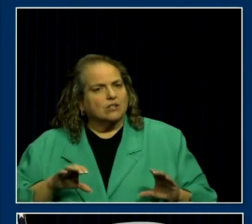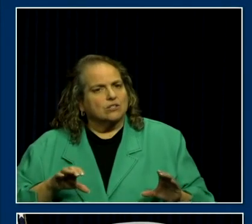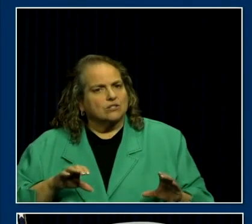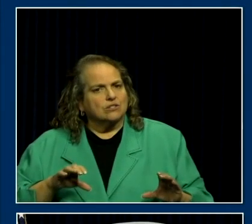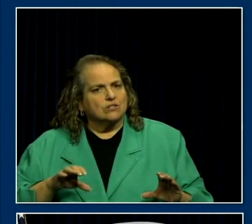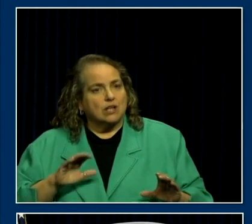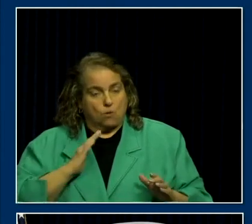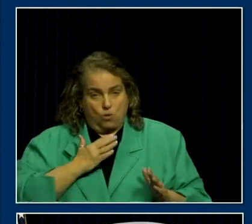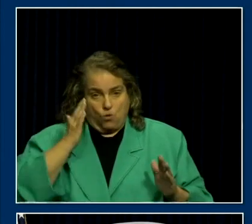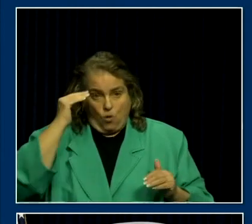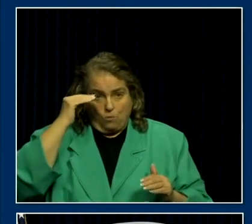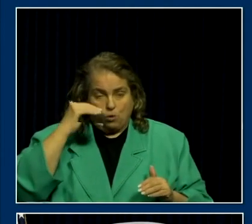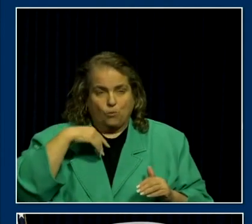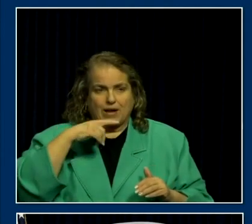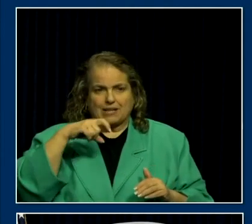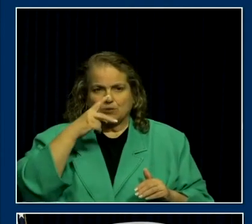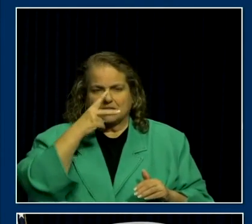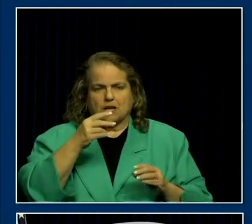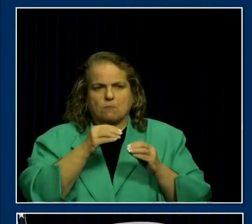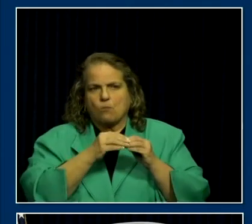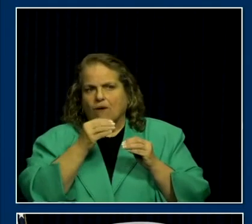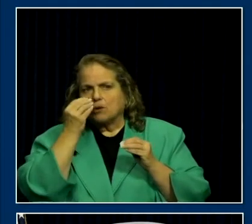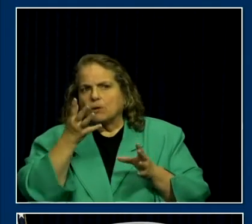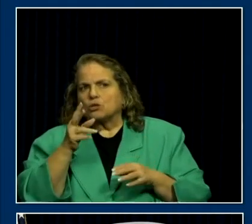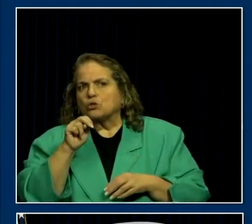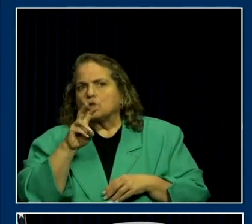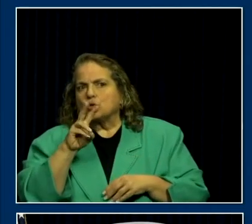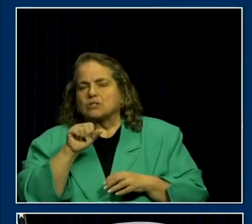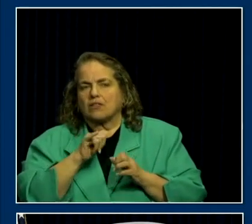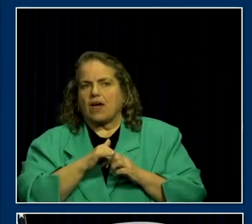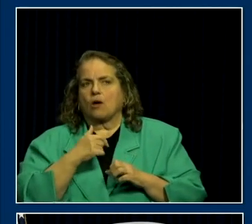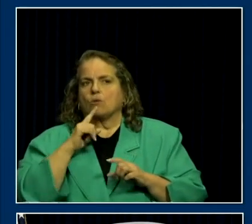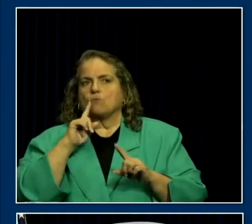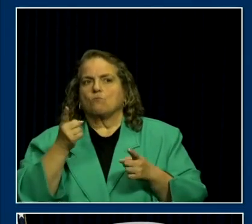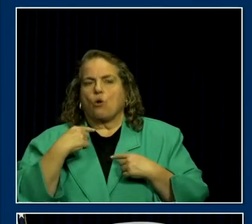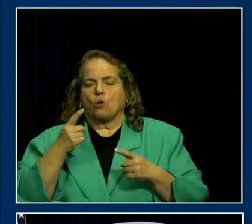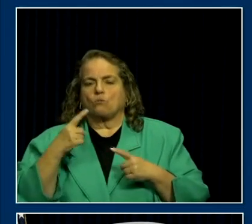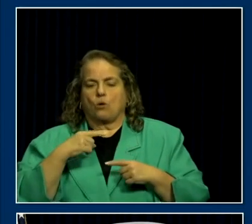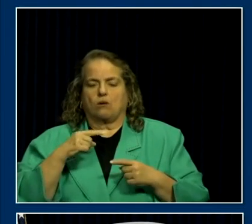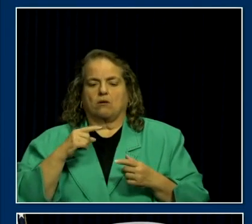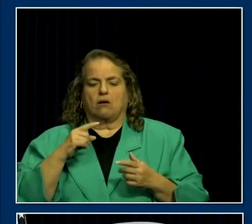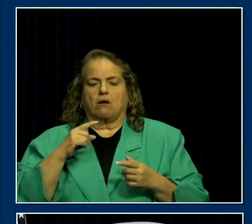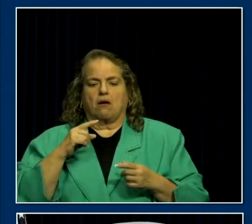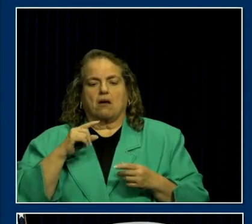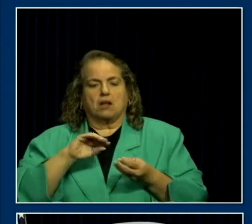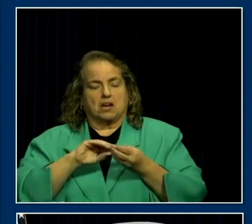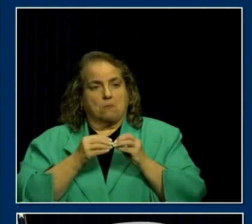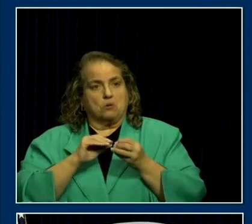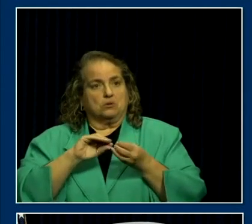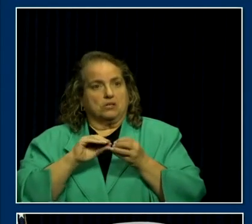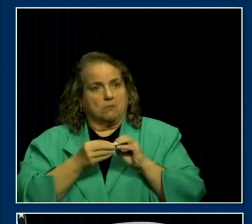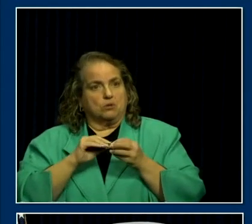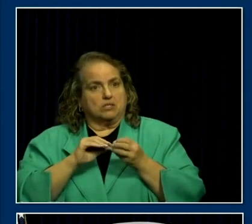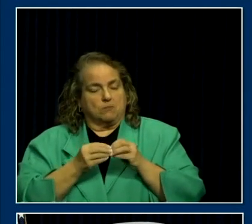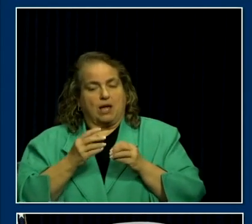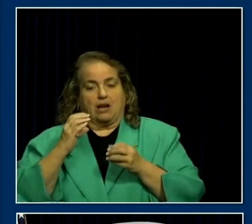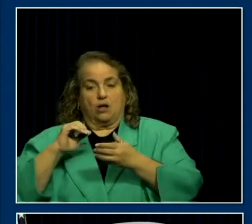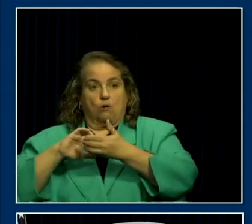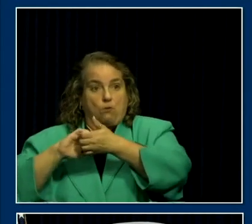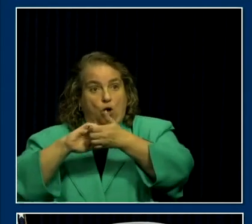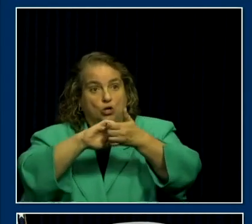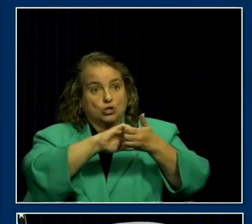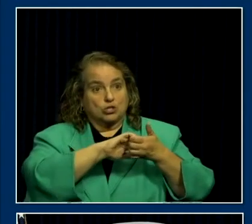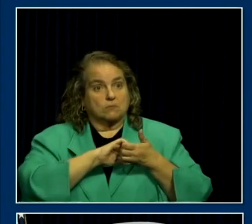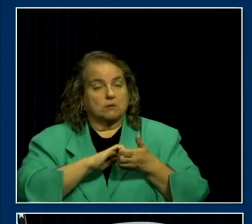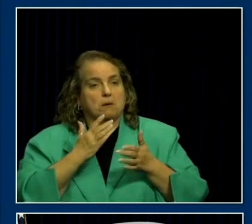start seeing more news that we can report back, and we're having new and different analytics done with some partnerships, to